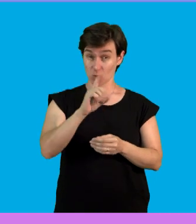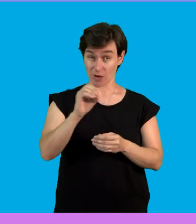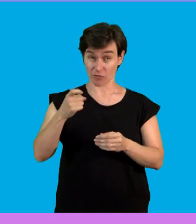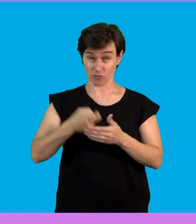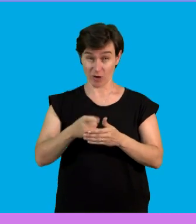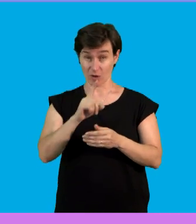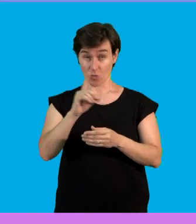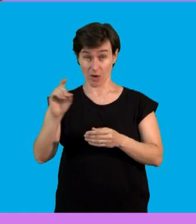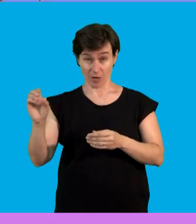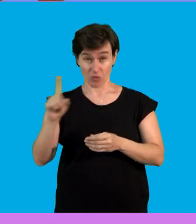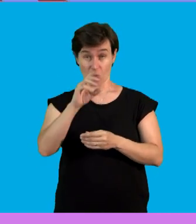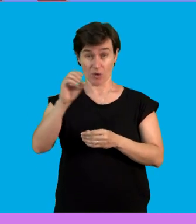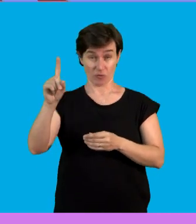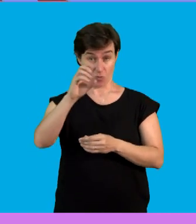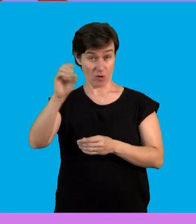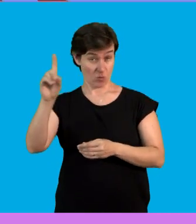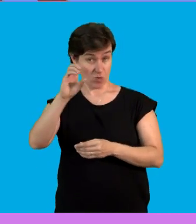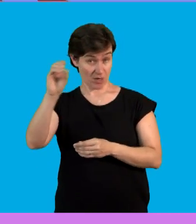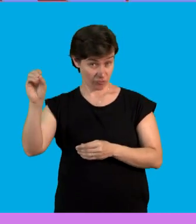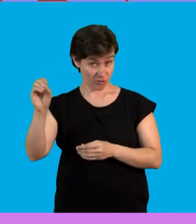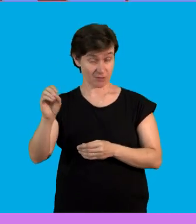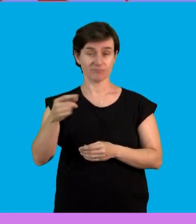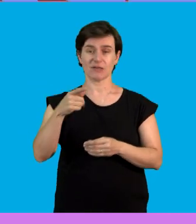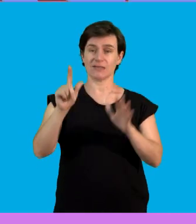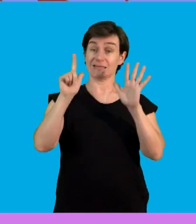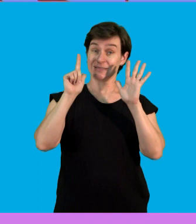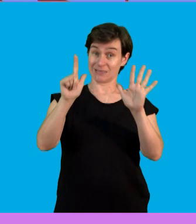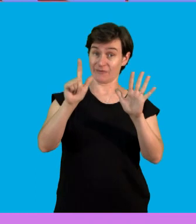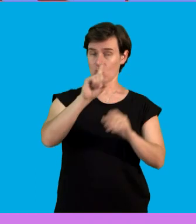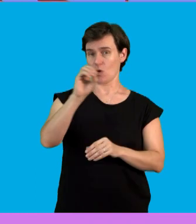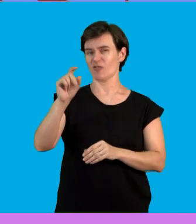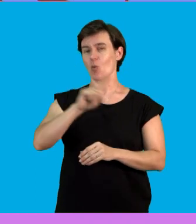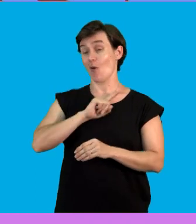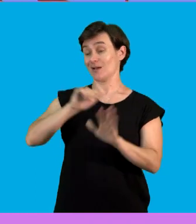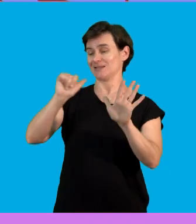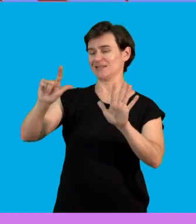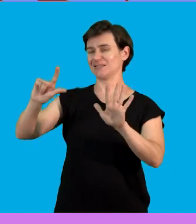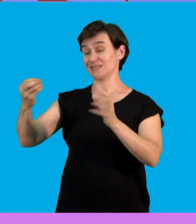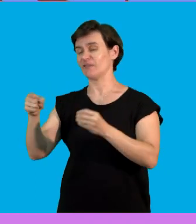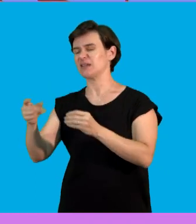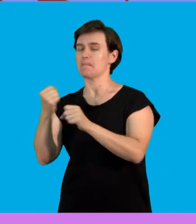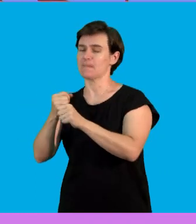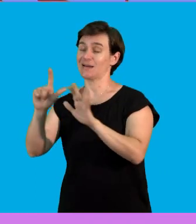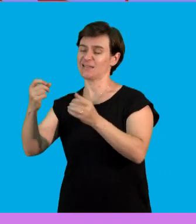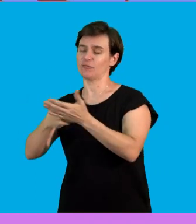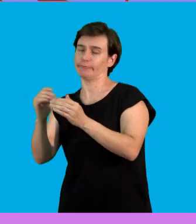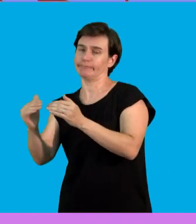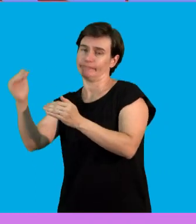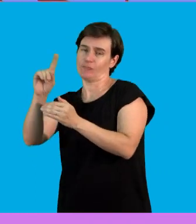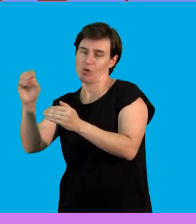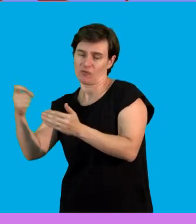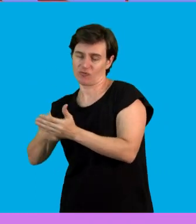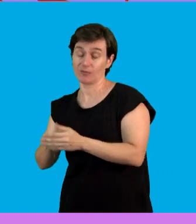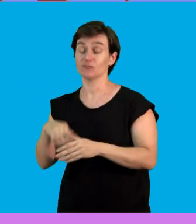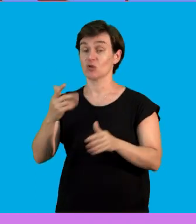Rand or part thereof. Now, how many hundreds are there? There's 7. 600 and the 70 is the 7th